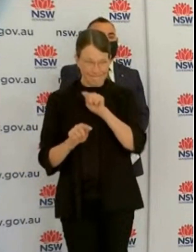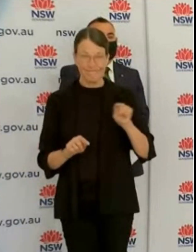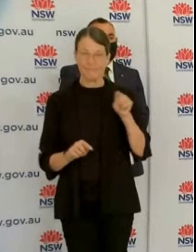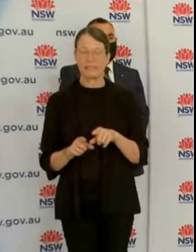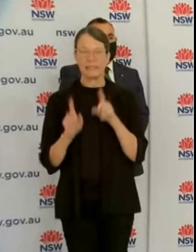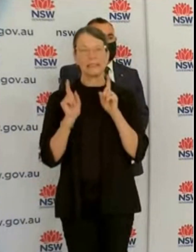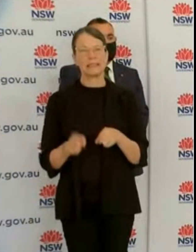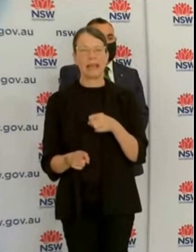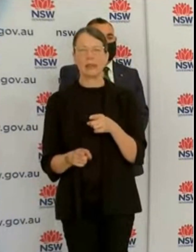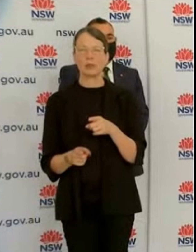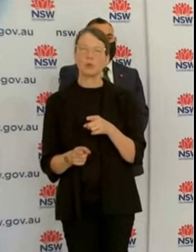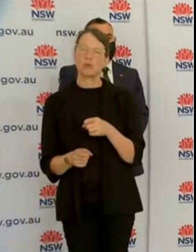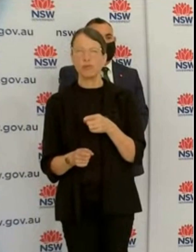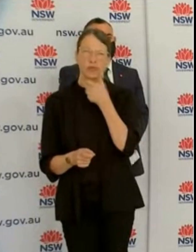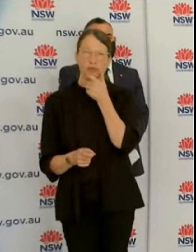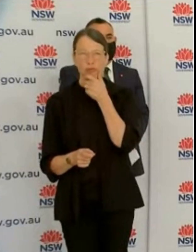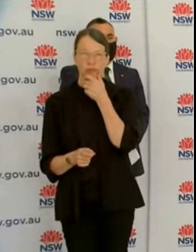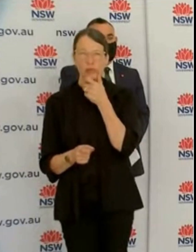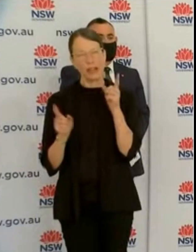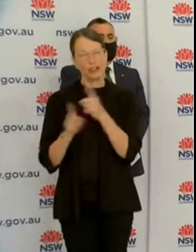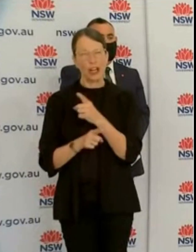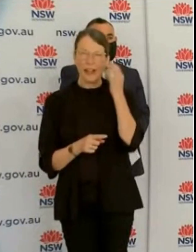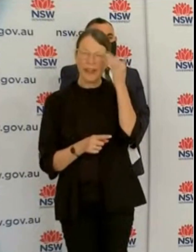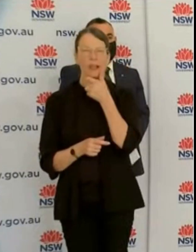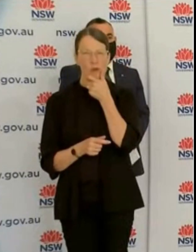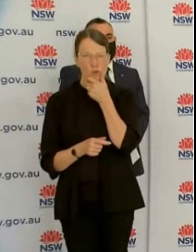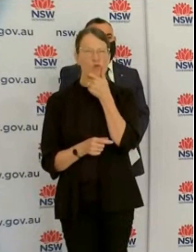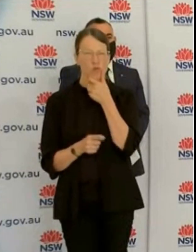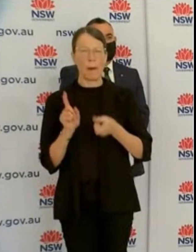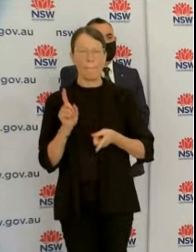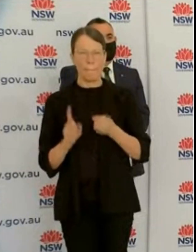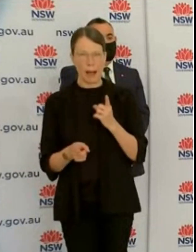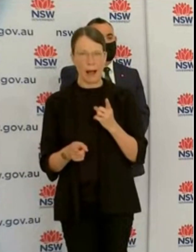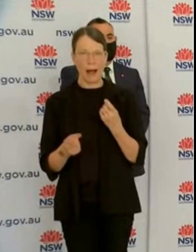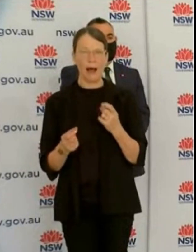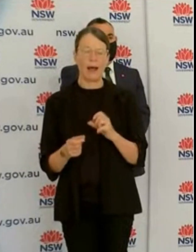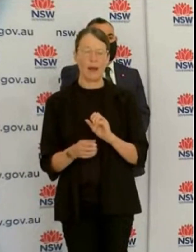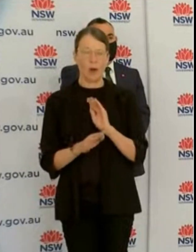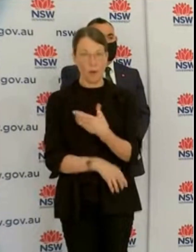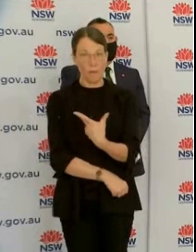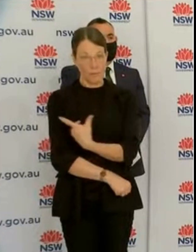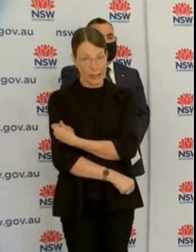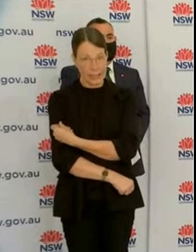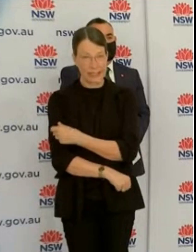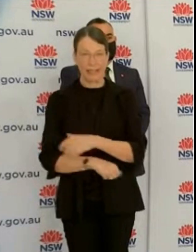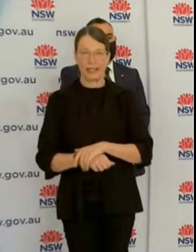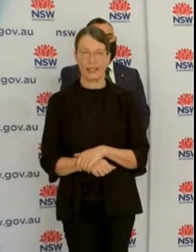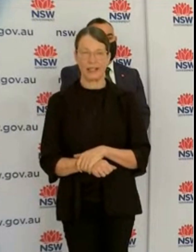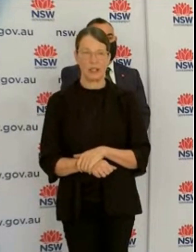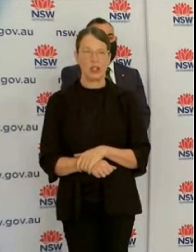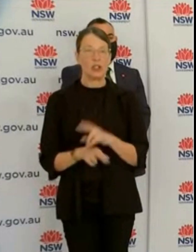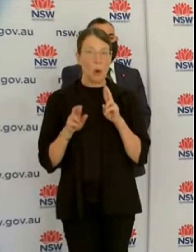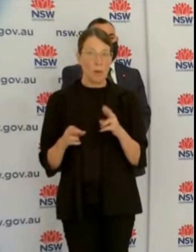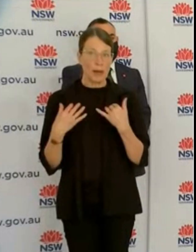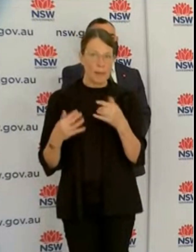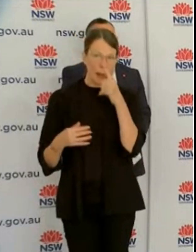conversation we're all having as Australians, and I think that will gain more momentum as many citizens around the nation say, hang on, I've not seen